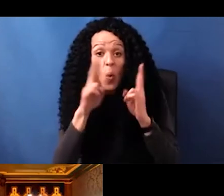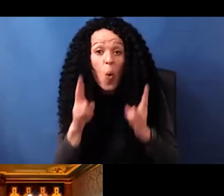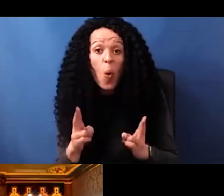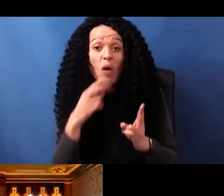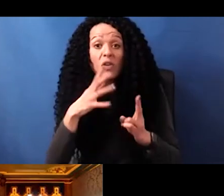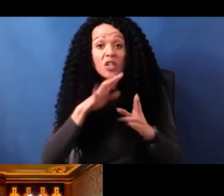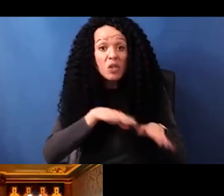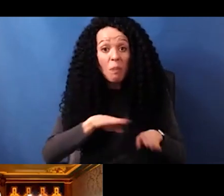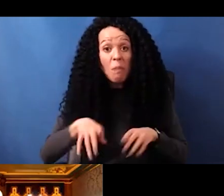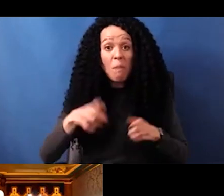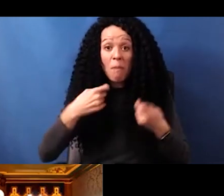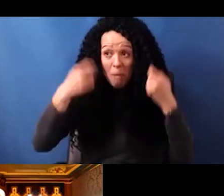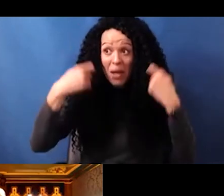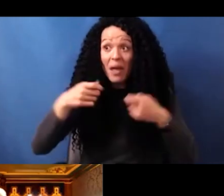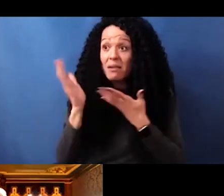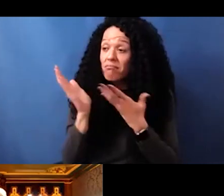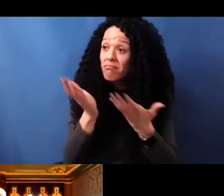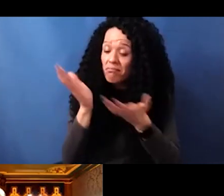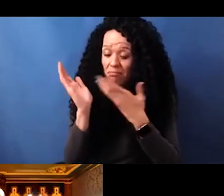cottage maid or